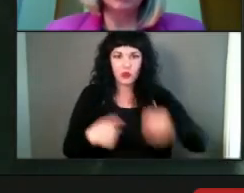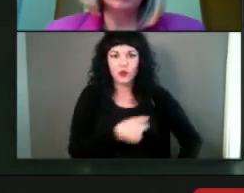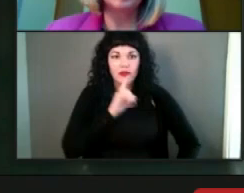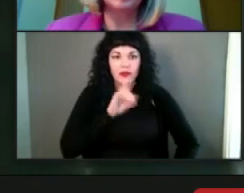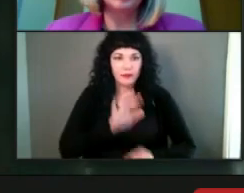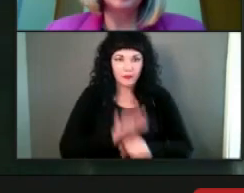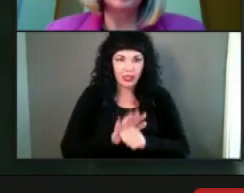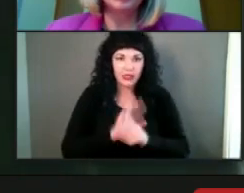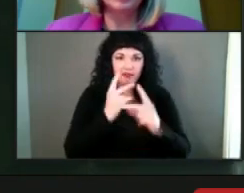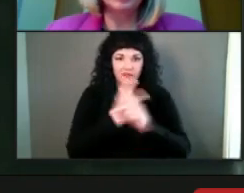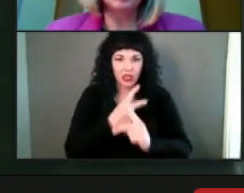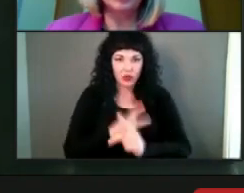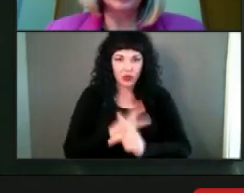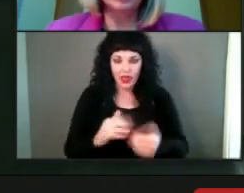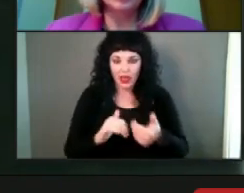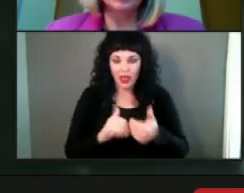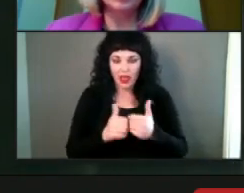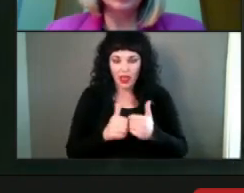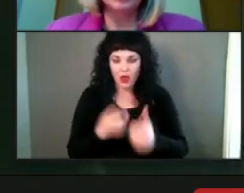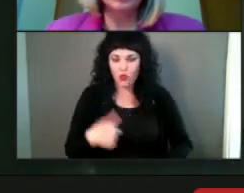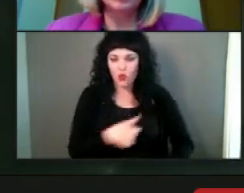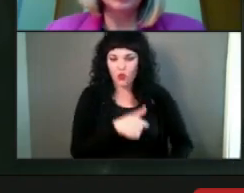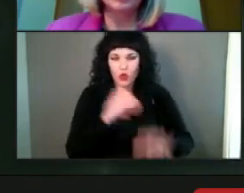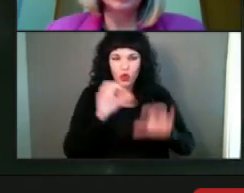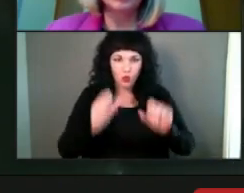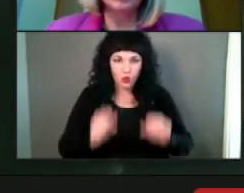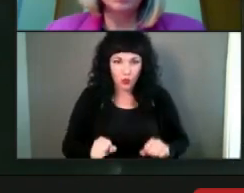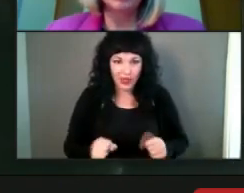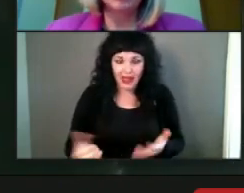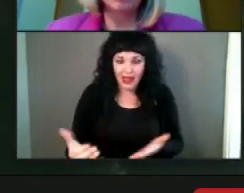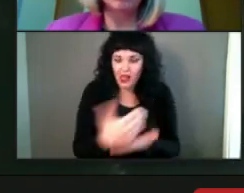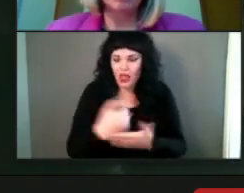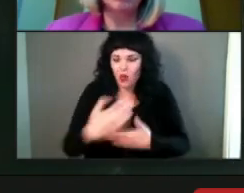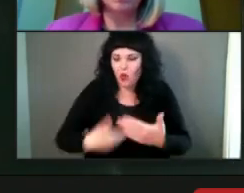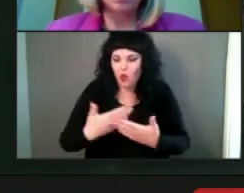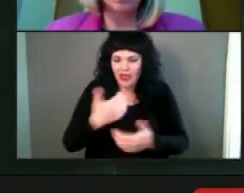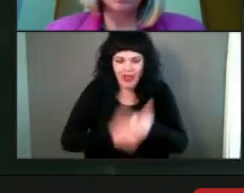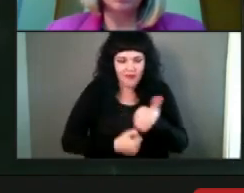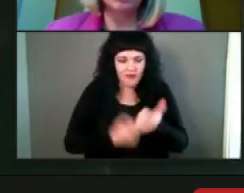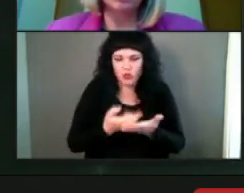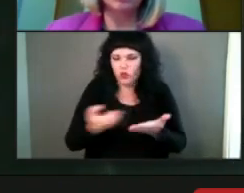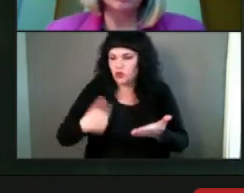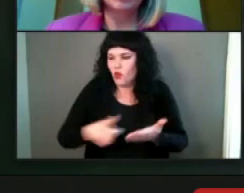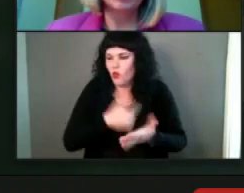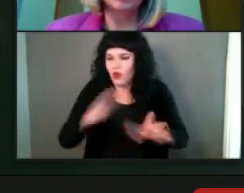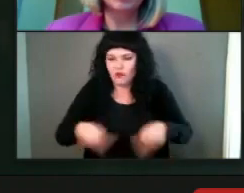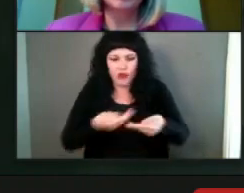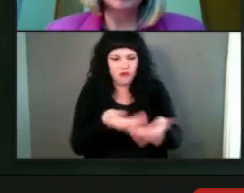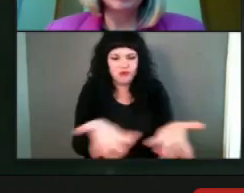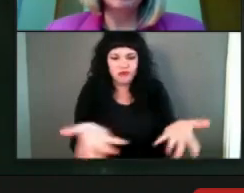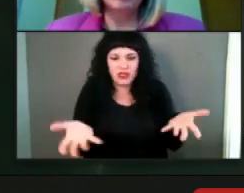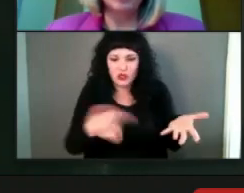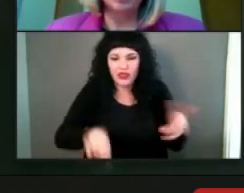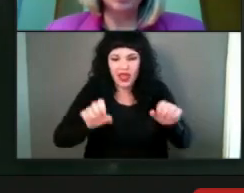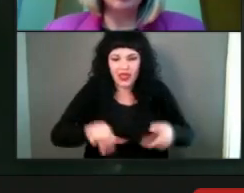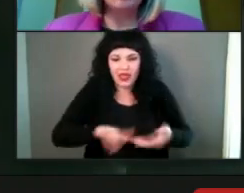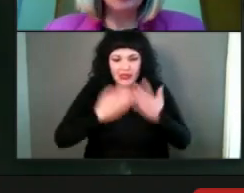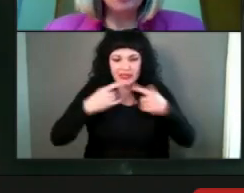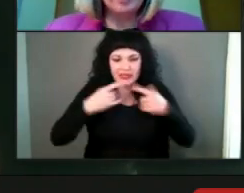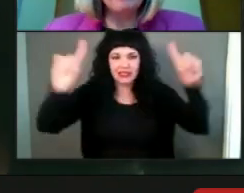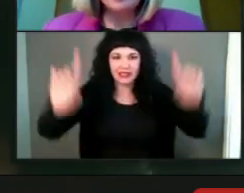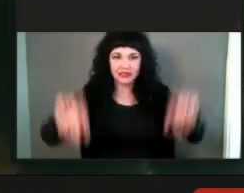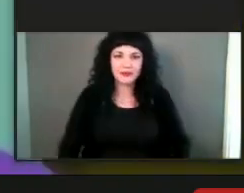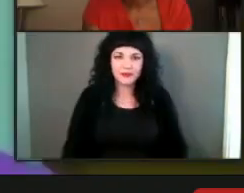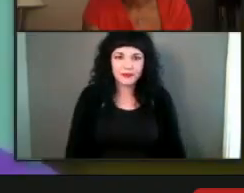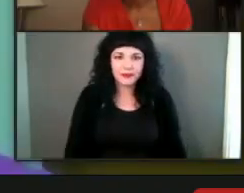figuring out how we can deliver every single resource possible so that they can succeed.